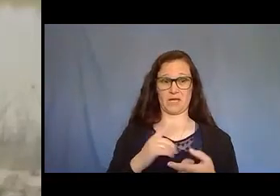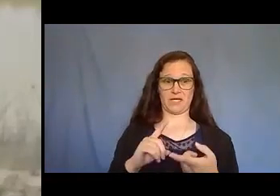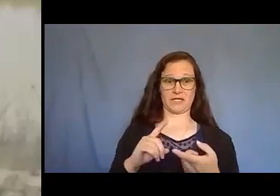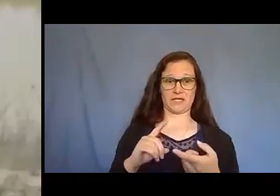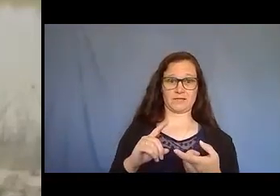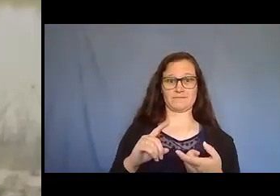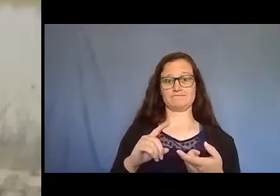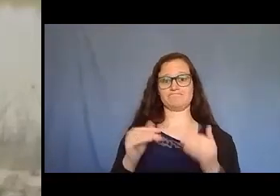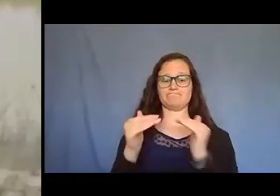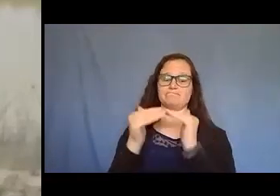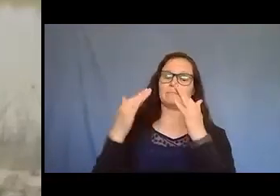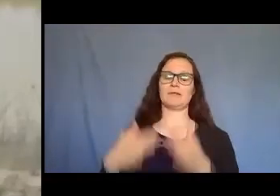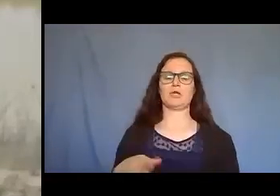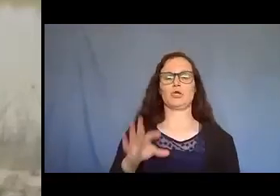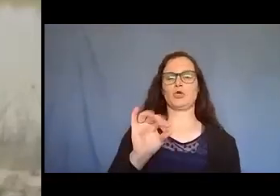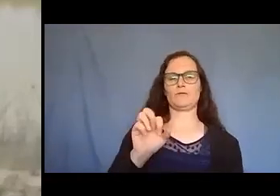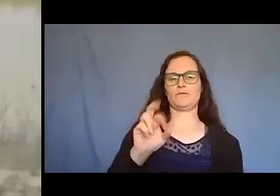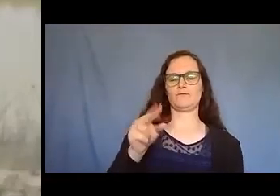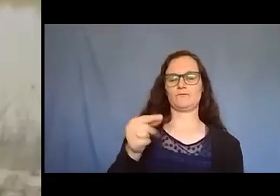as well.